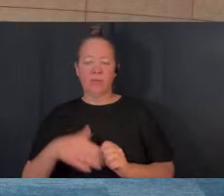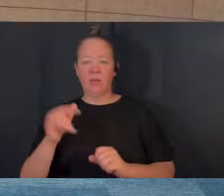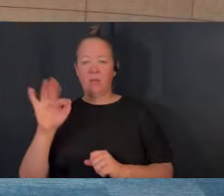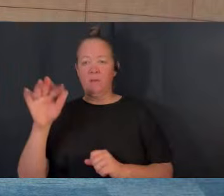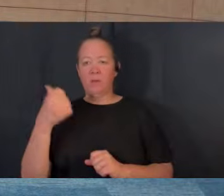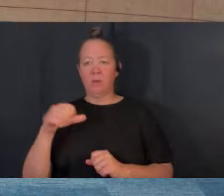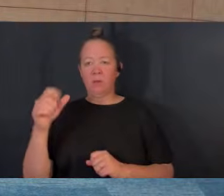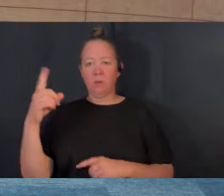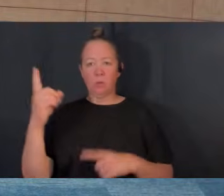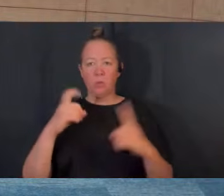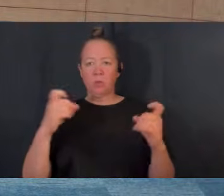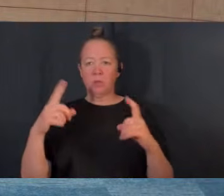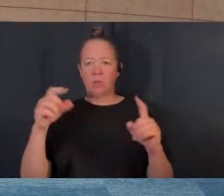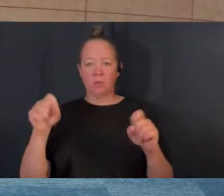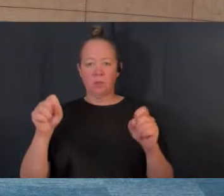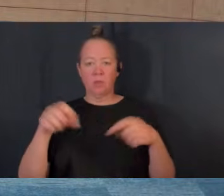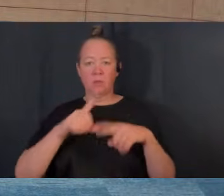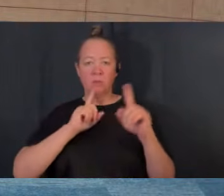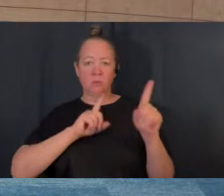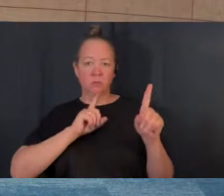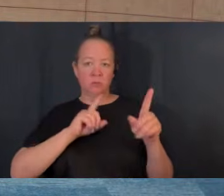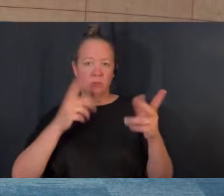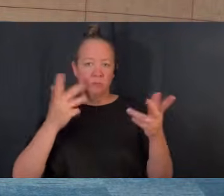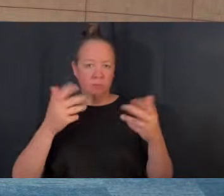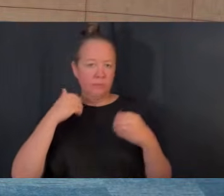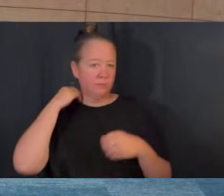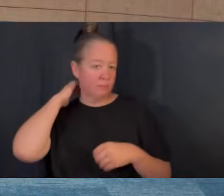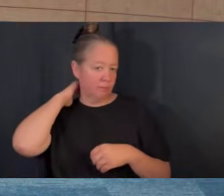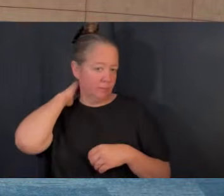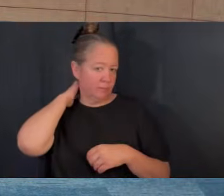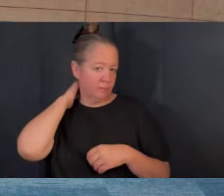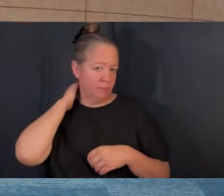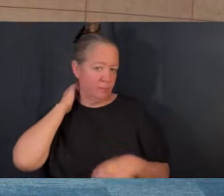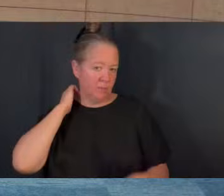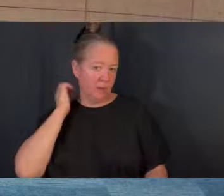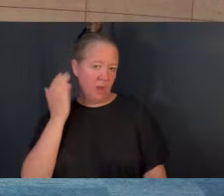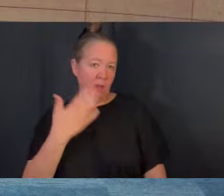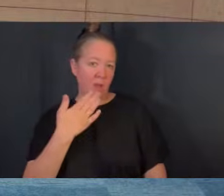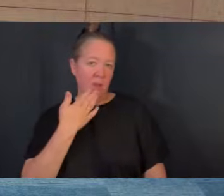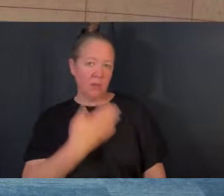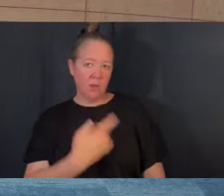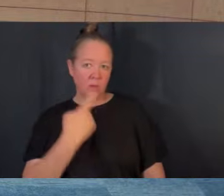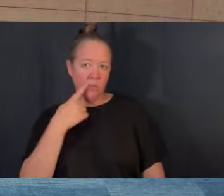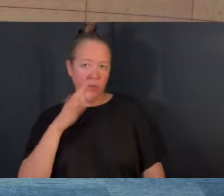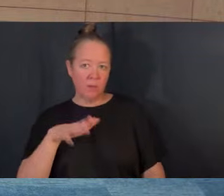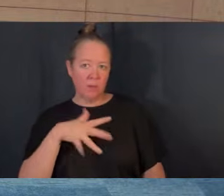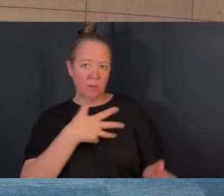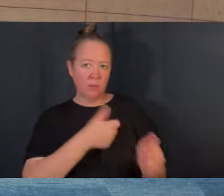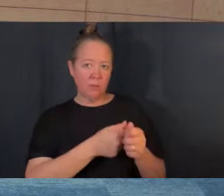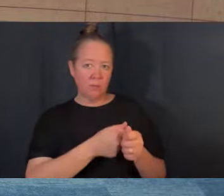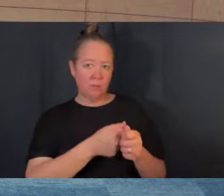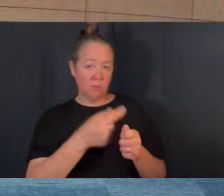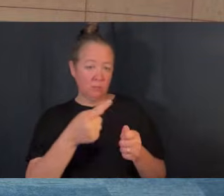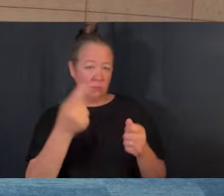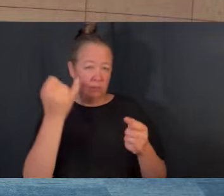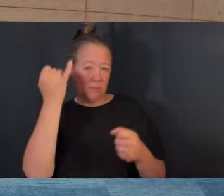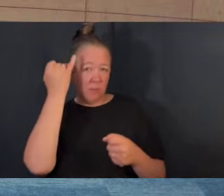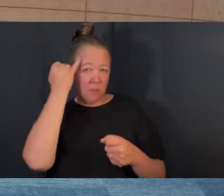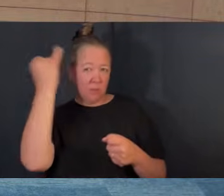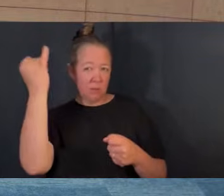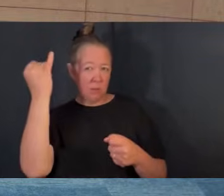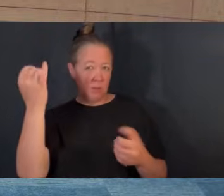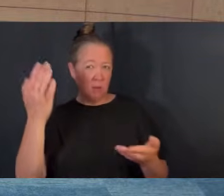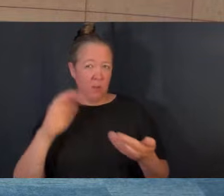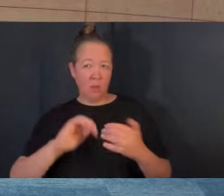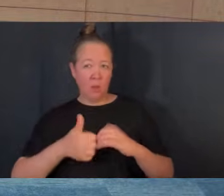Mr. Tanzi. Thank you for that update. Do you have a sense of how long that work that's going to start next week on the